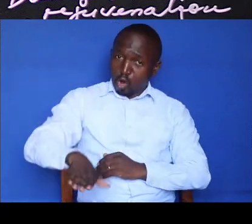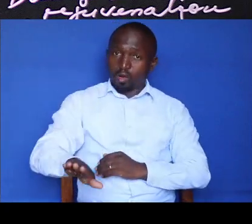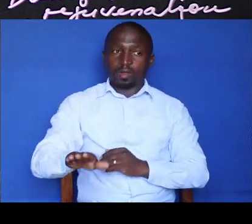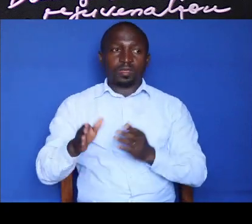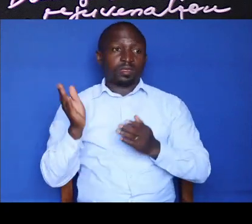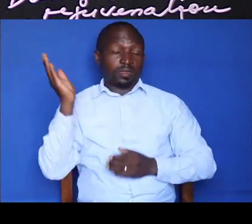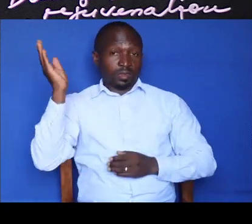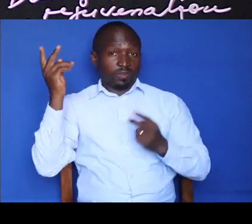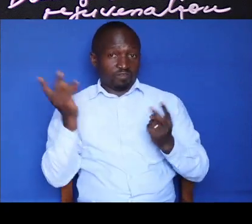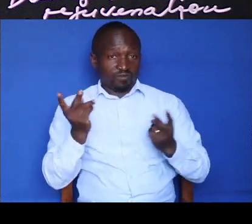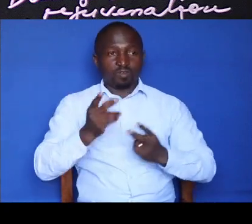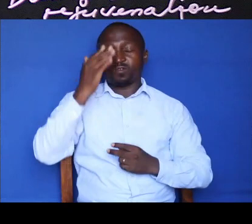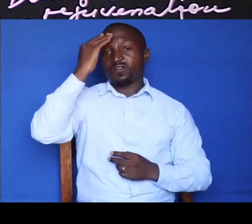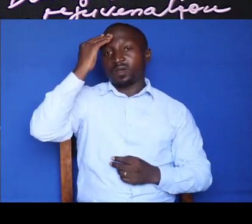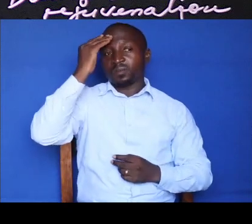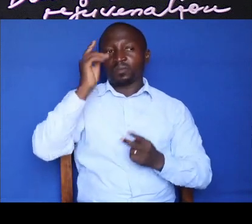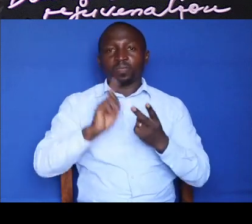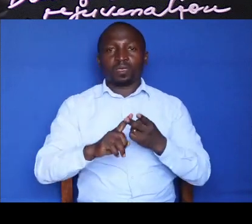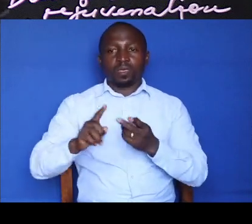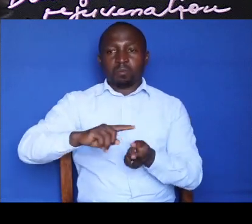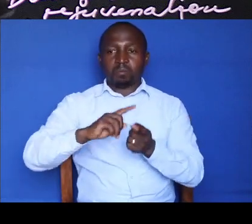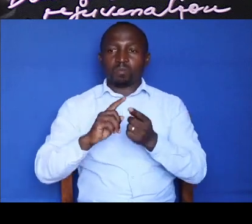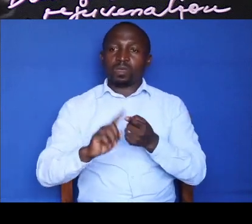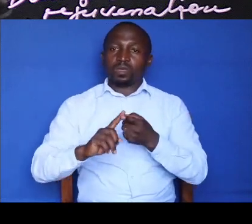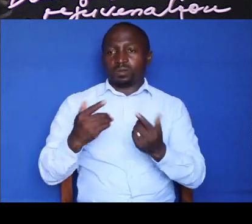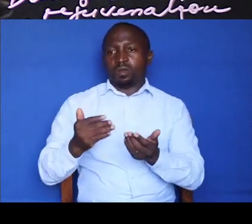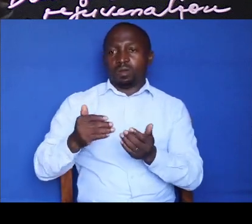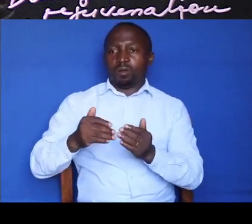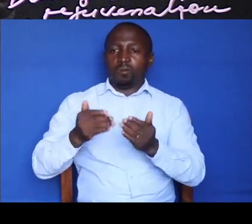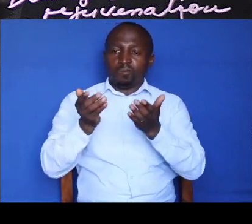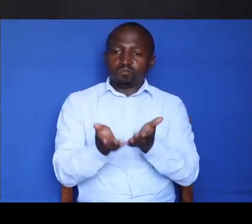This also known as rejuvenated gorge.